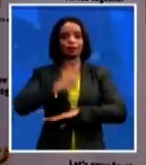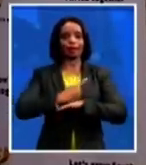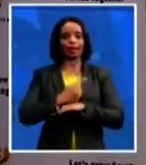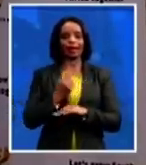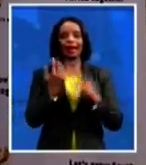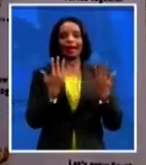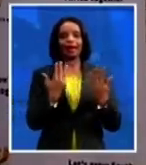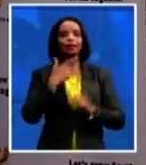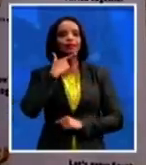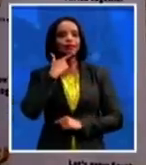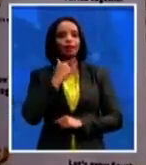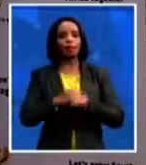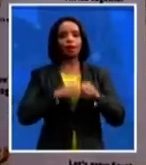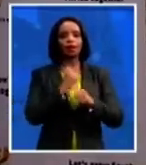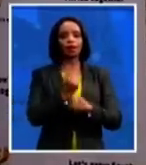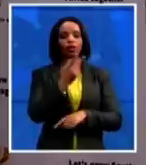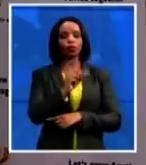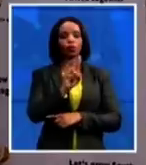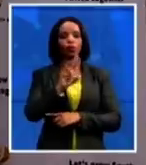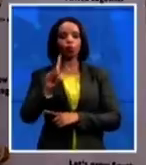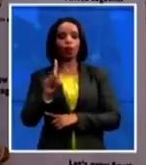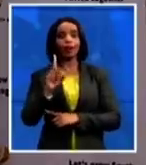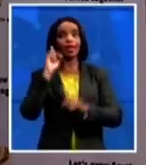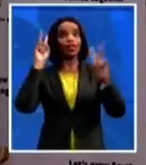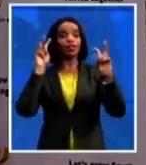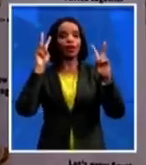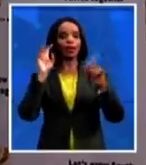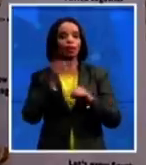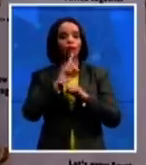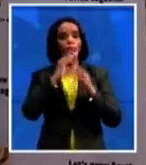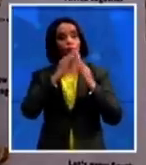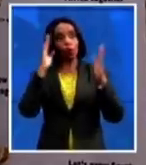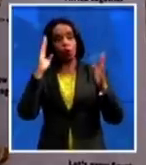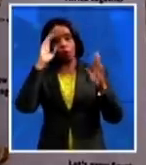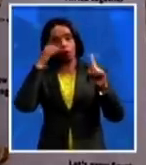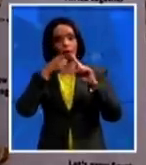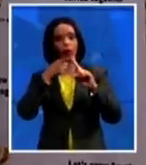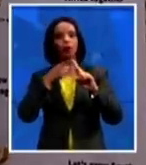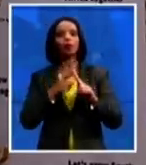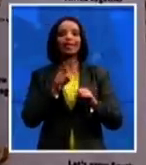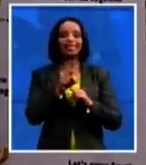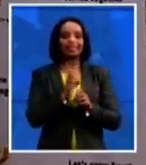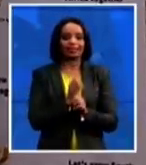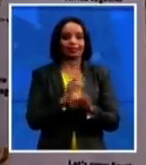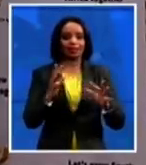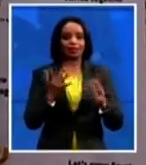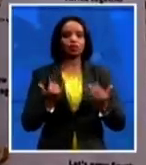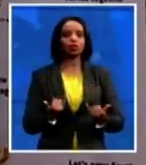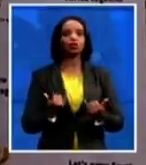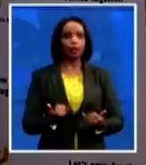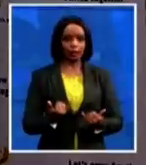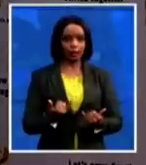Quote, a corruption-free future starts today. It starts with me, close